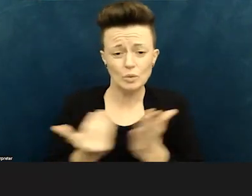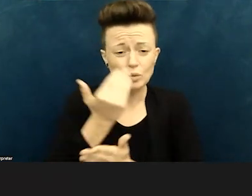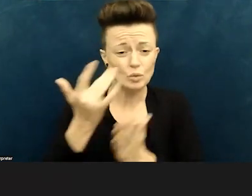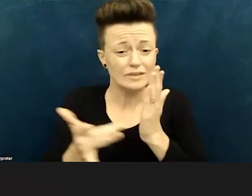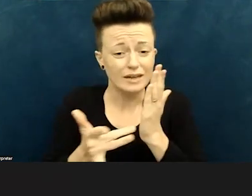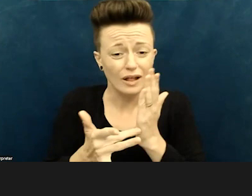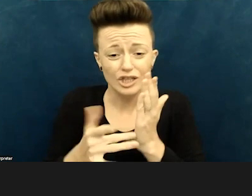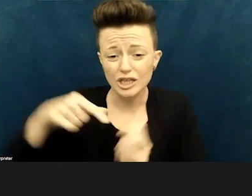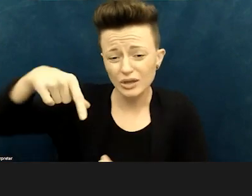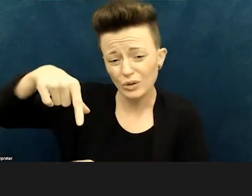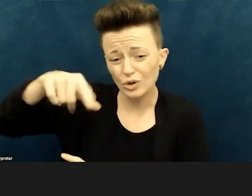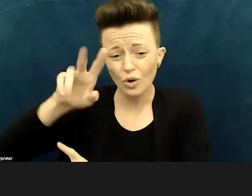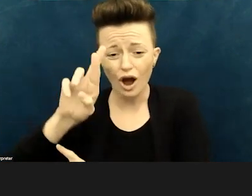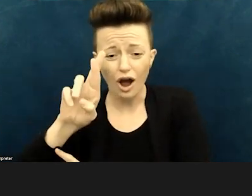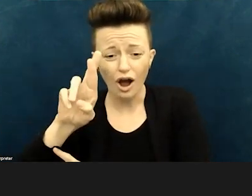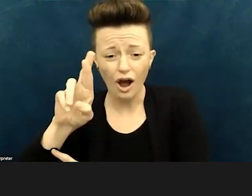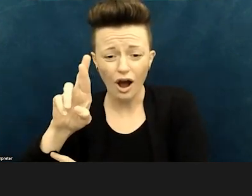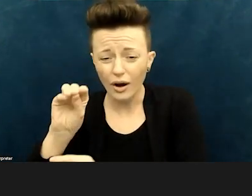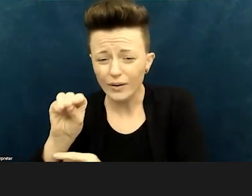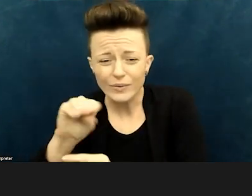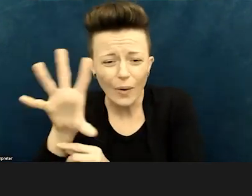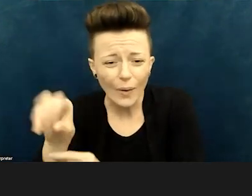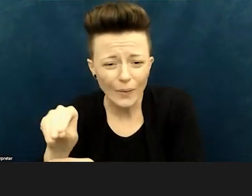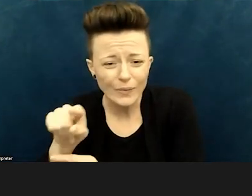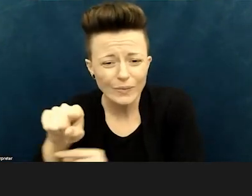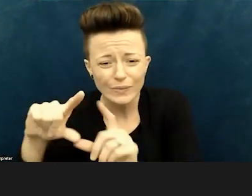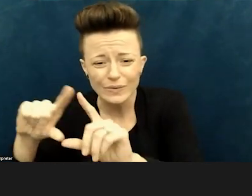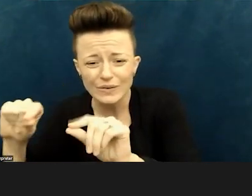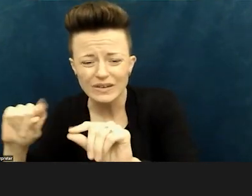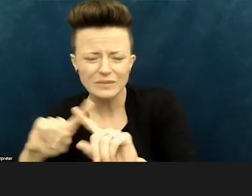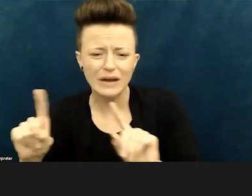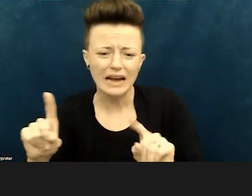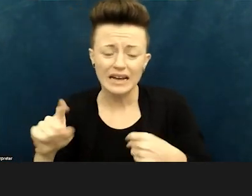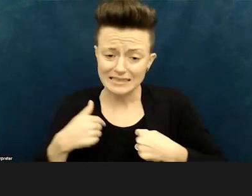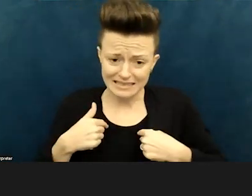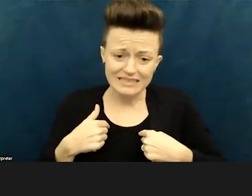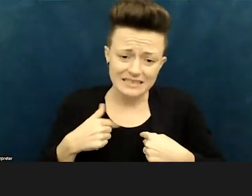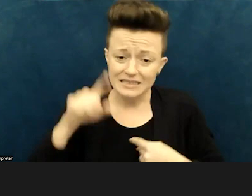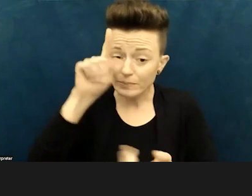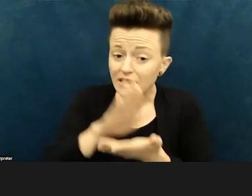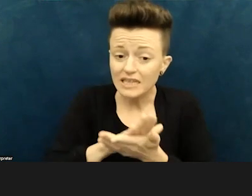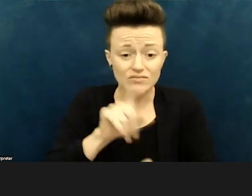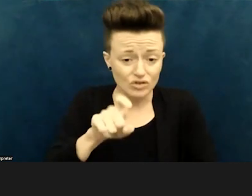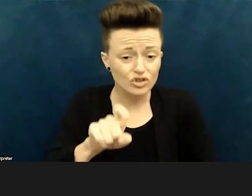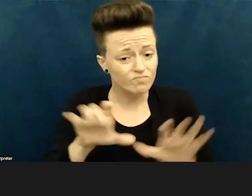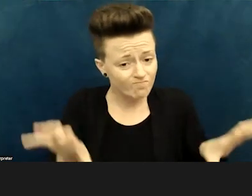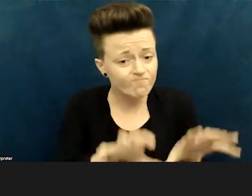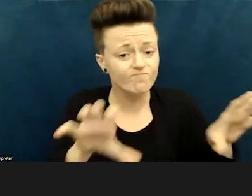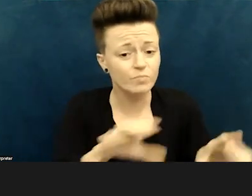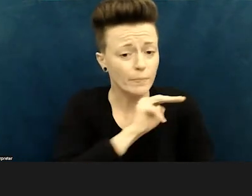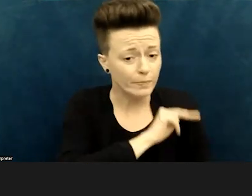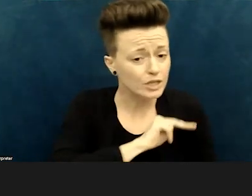we need to be equally included in what I believe in the mission work and discipleship. So if the leaders